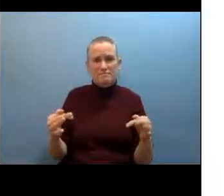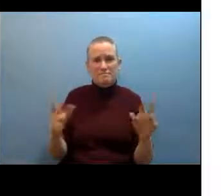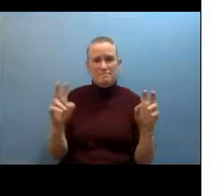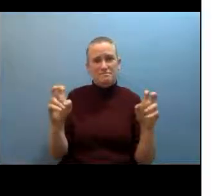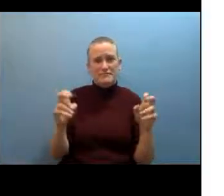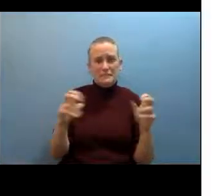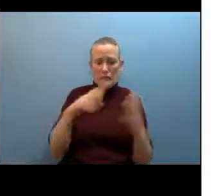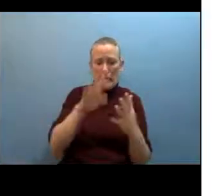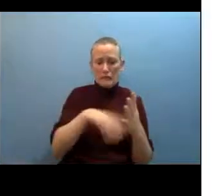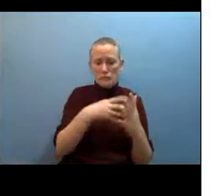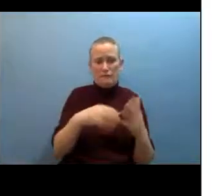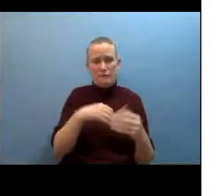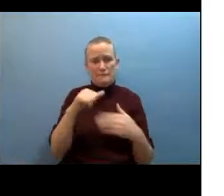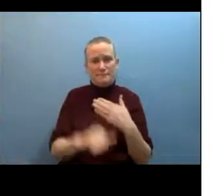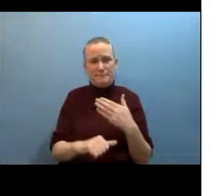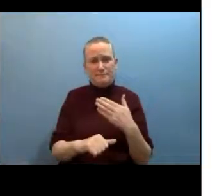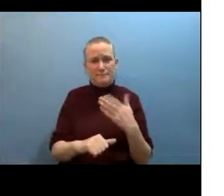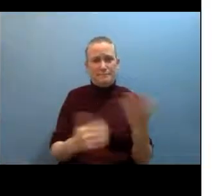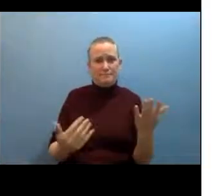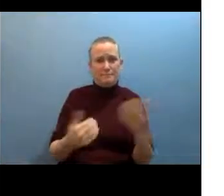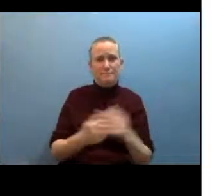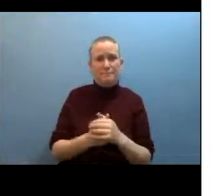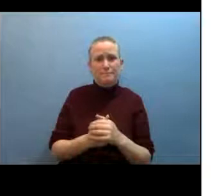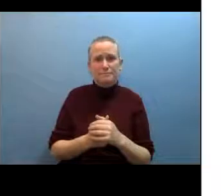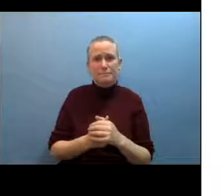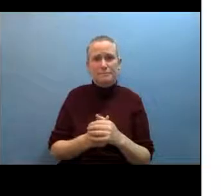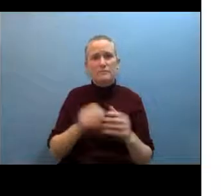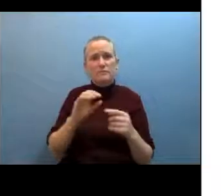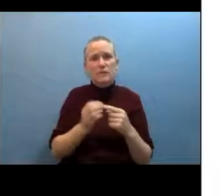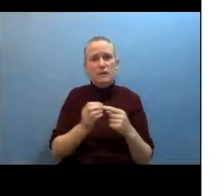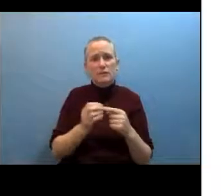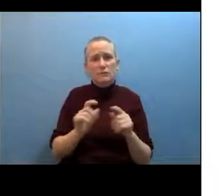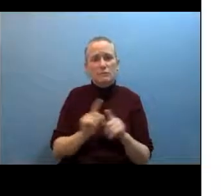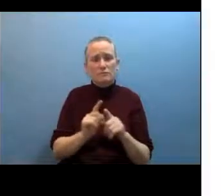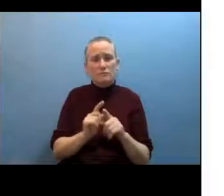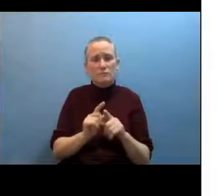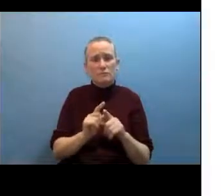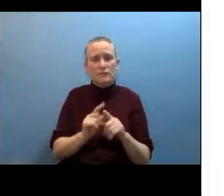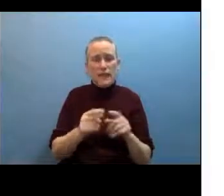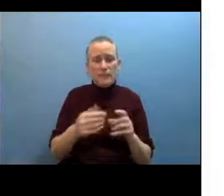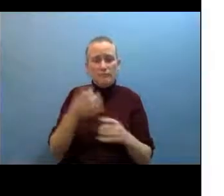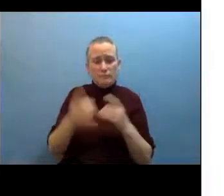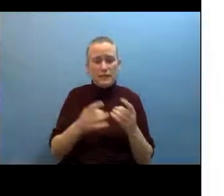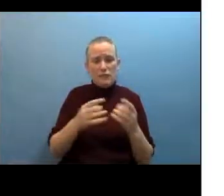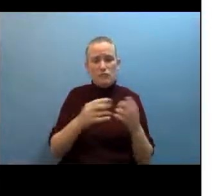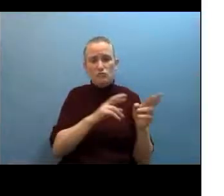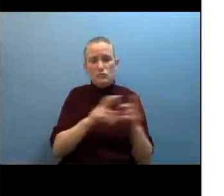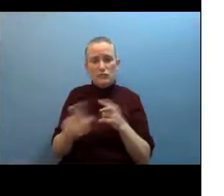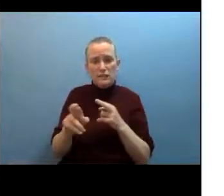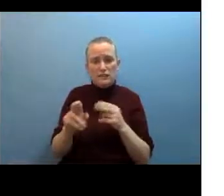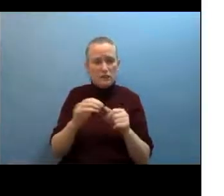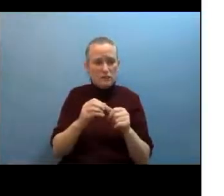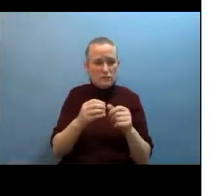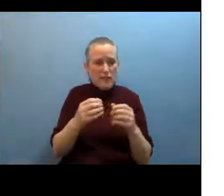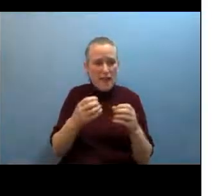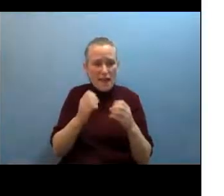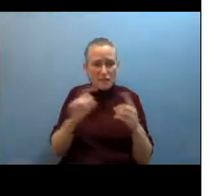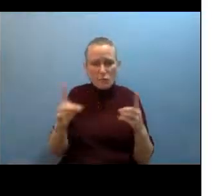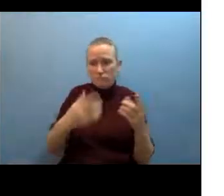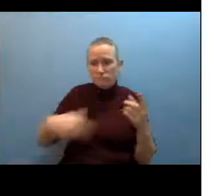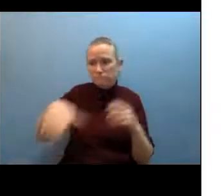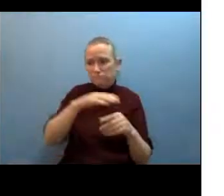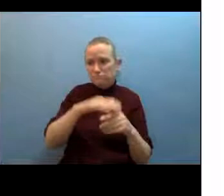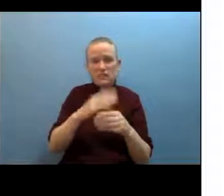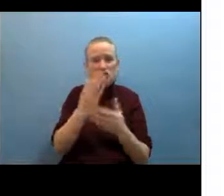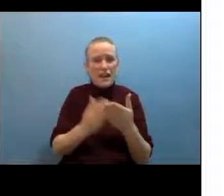schedule every day, and trying to get everybody on board when you are creating the routine can be really helpful as well. So it's kind of a shared responsibility